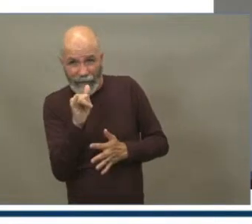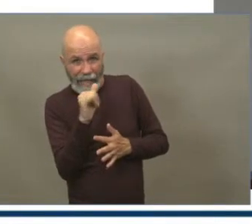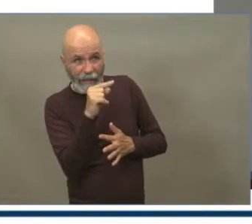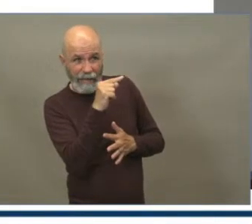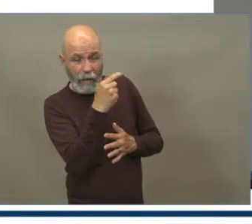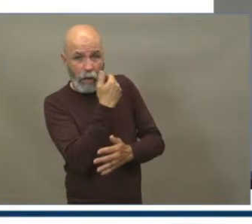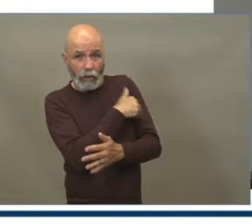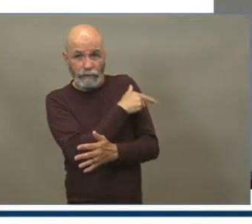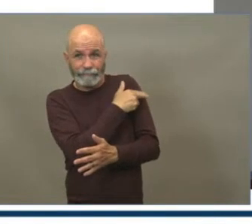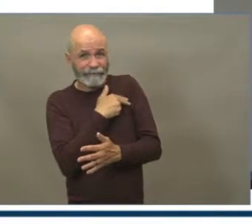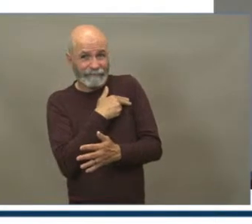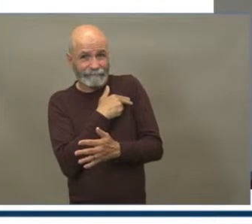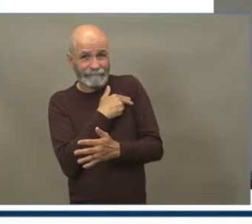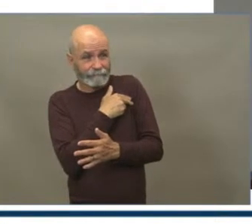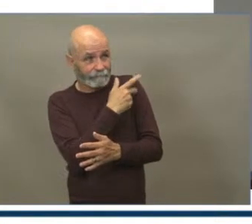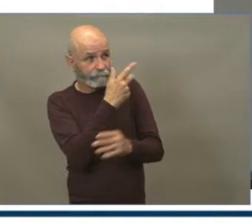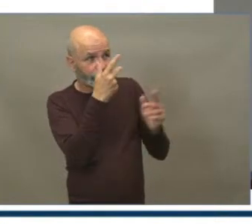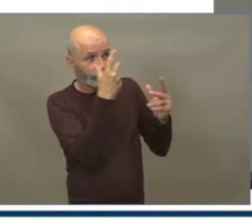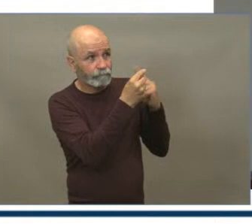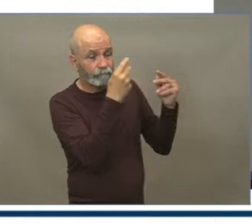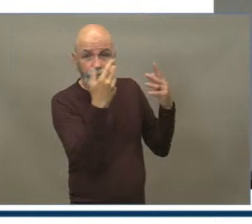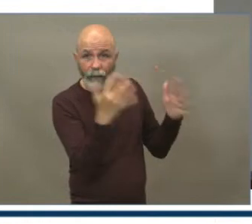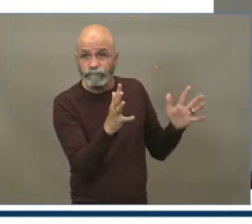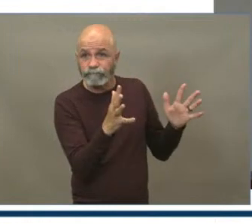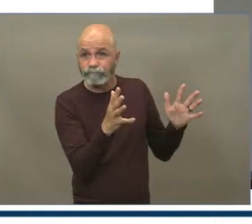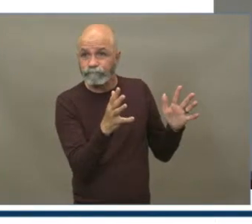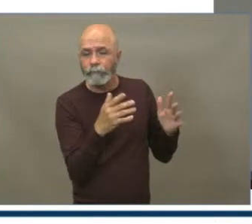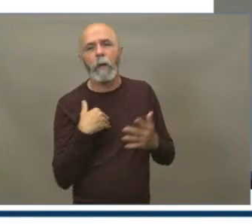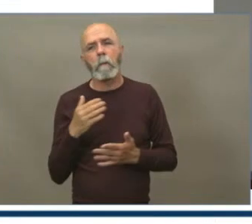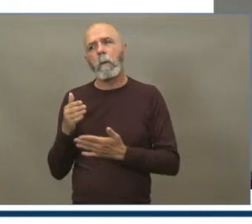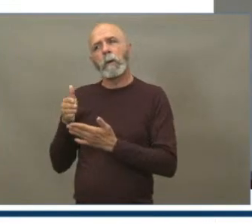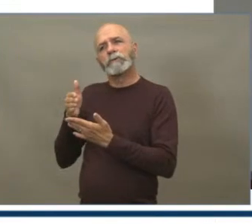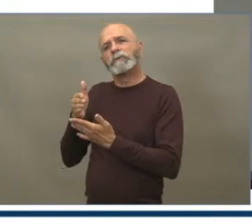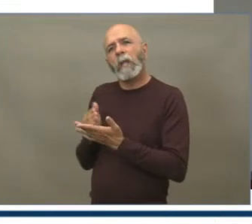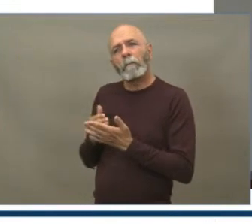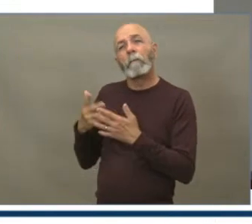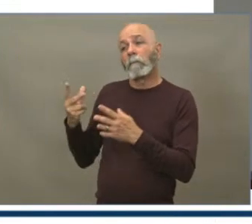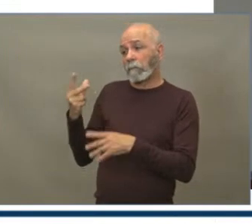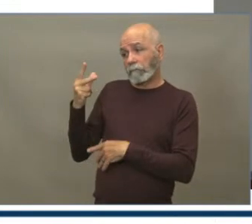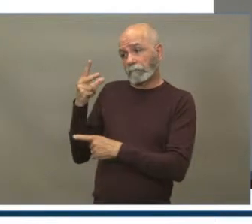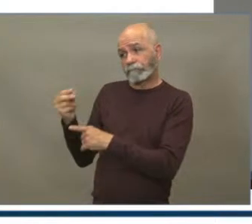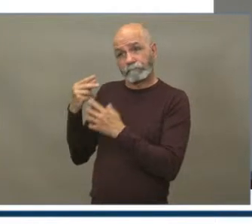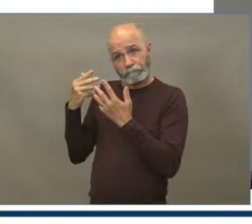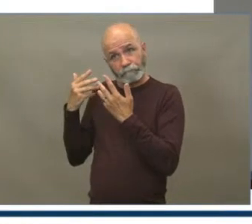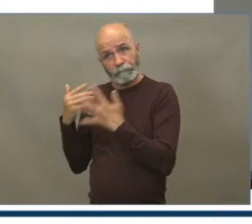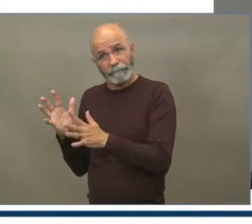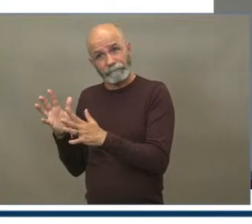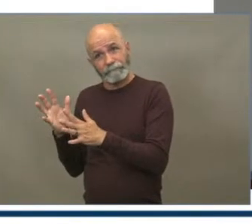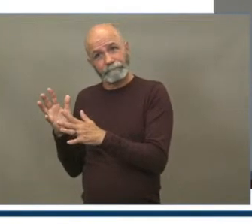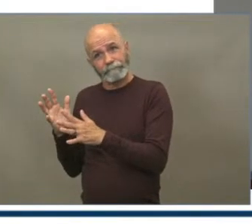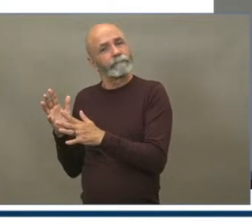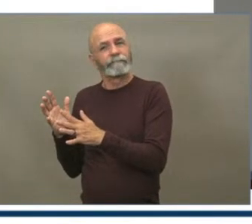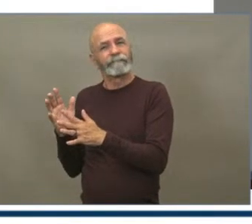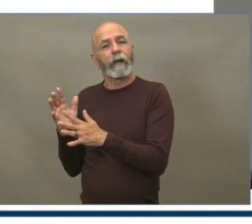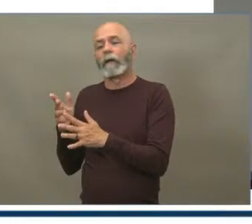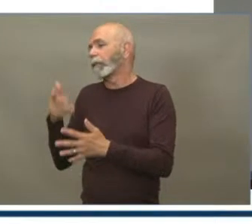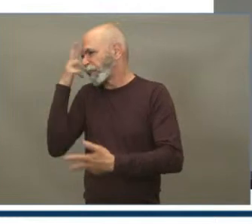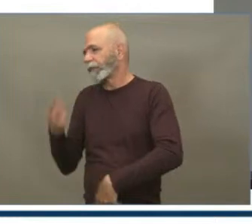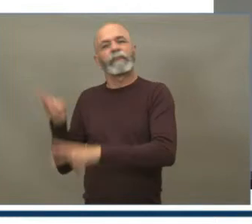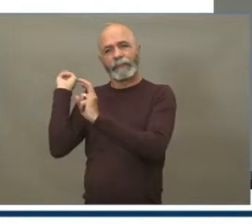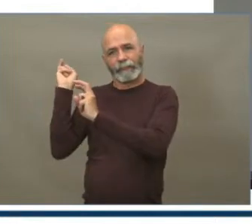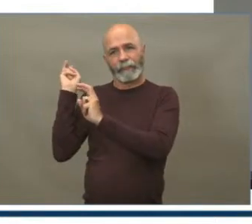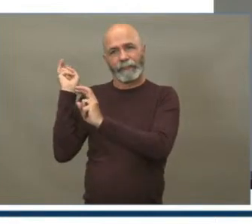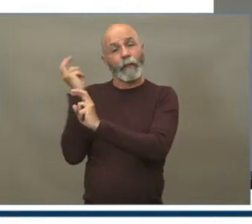cases of people who were vaccinated. Virtually all of them are people who became ill with a short period of time after